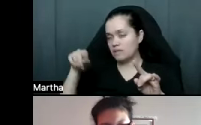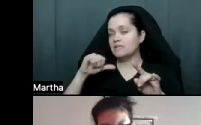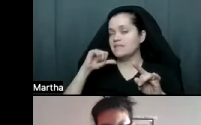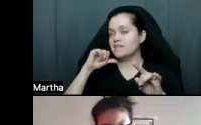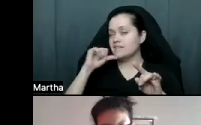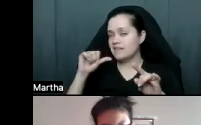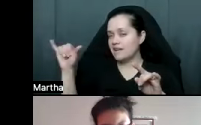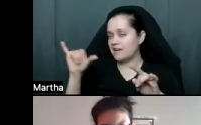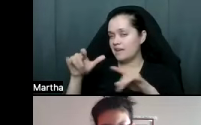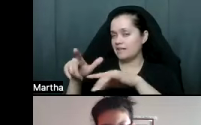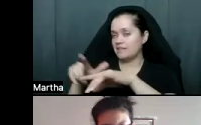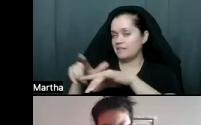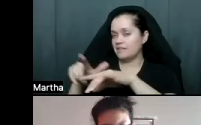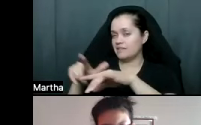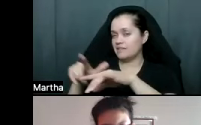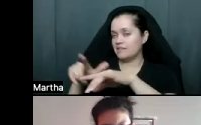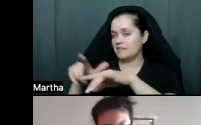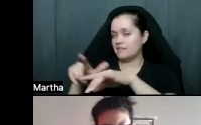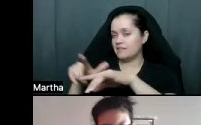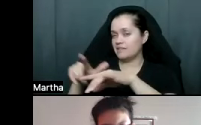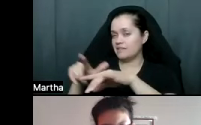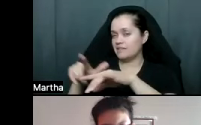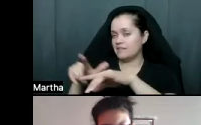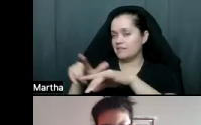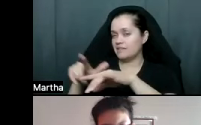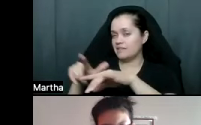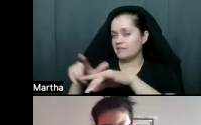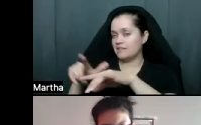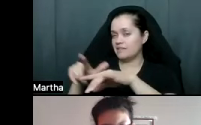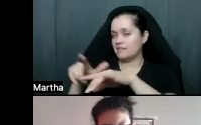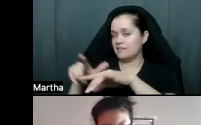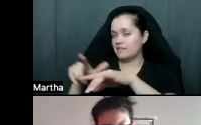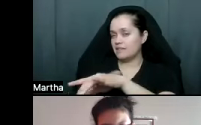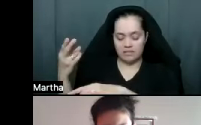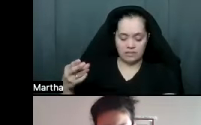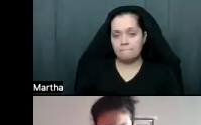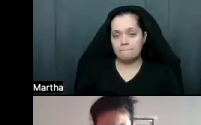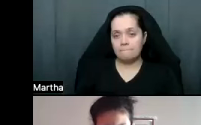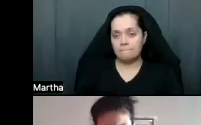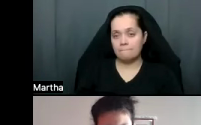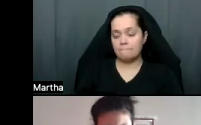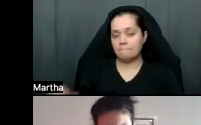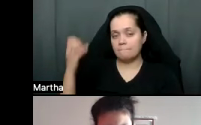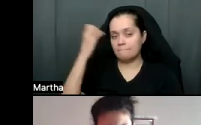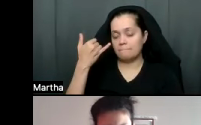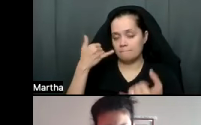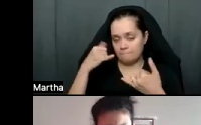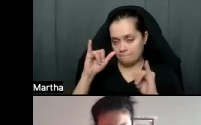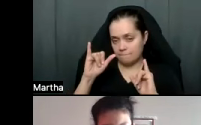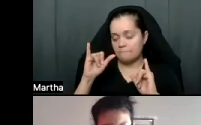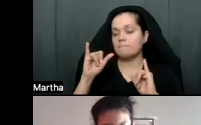as long a history of urbanization as Europe, but still fairly long. Okay.